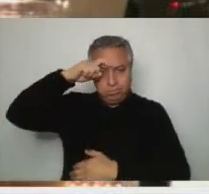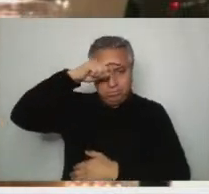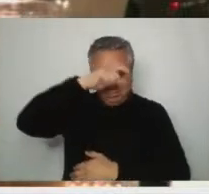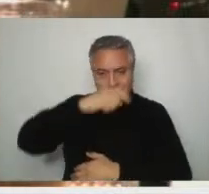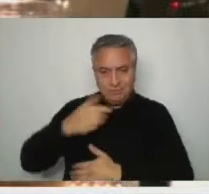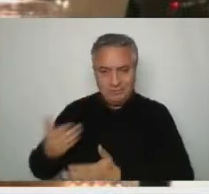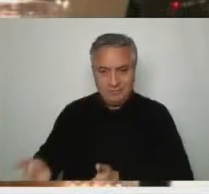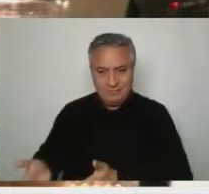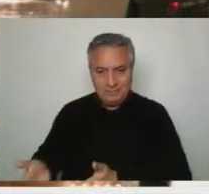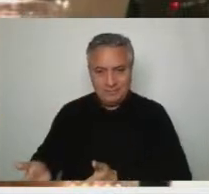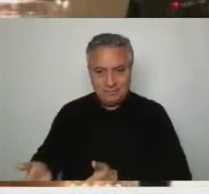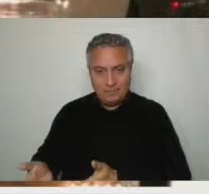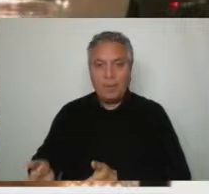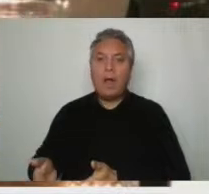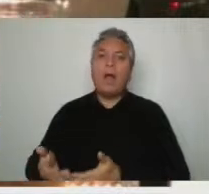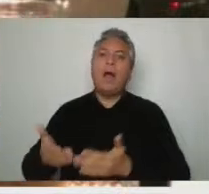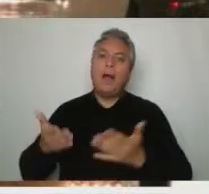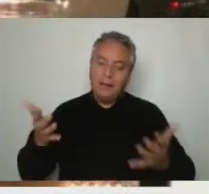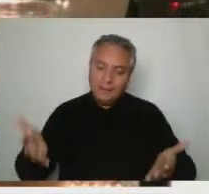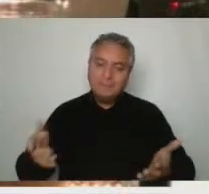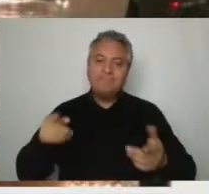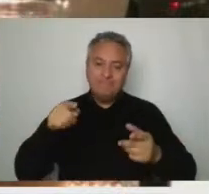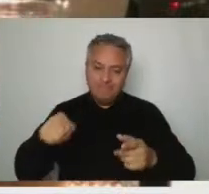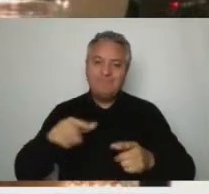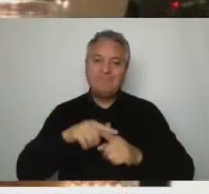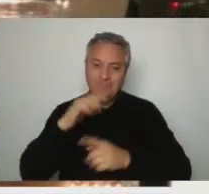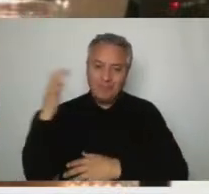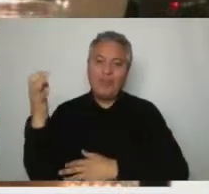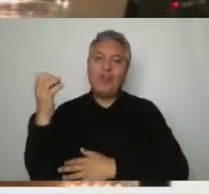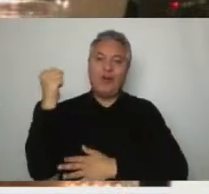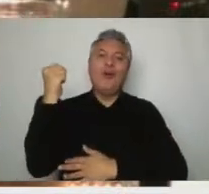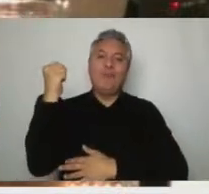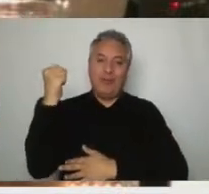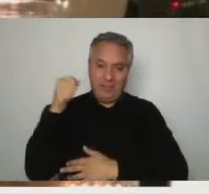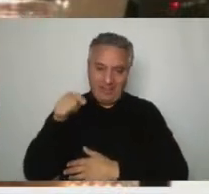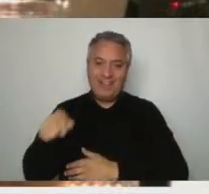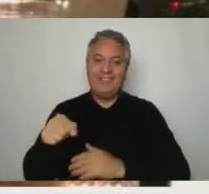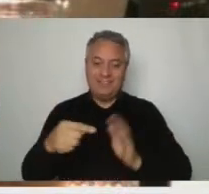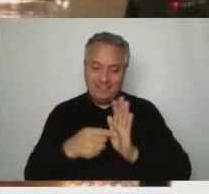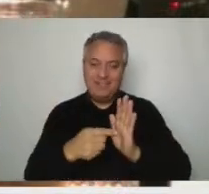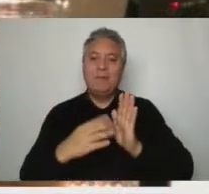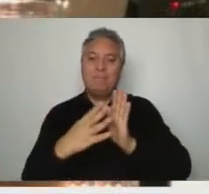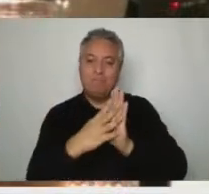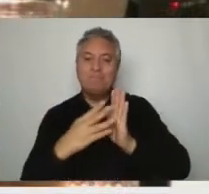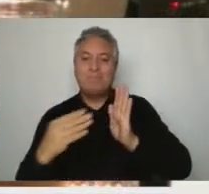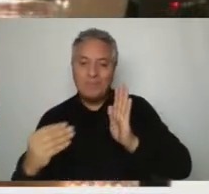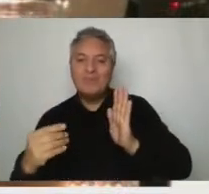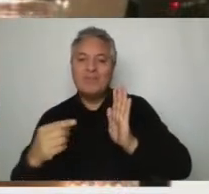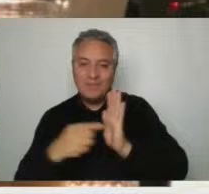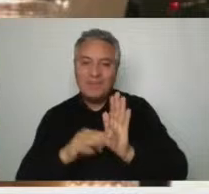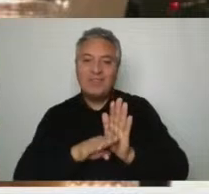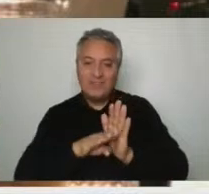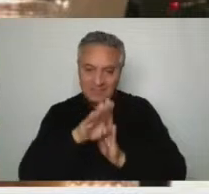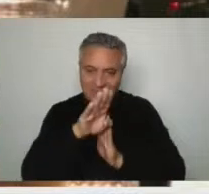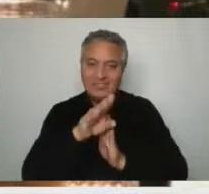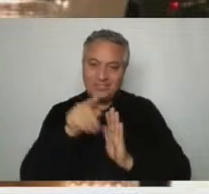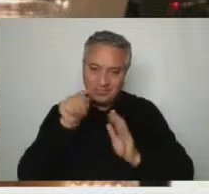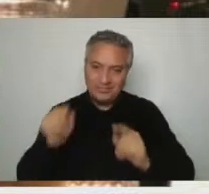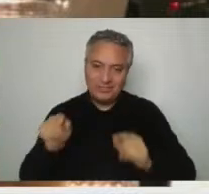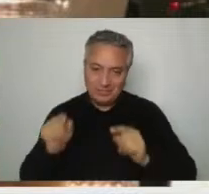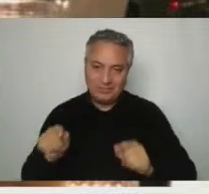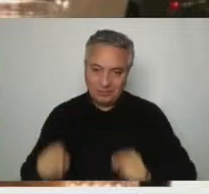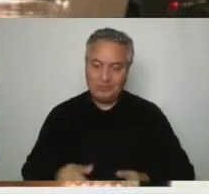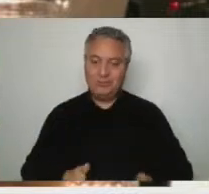And certainly, this has to do with power and with the development model. We heard here that inequalities